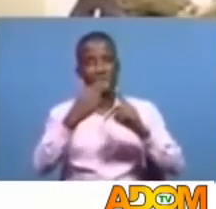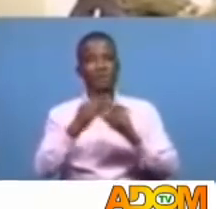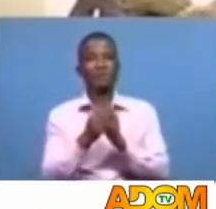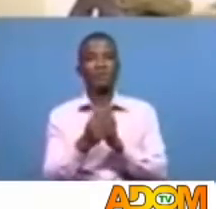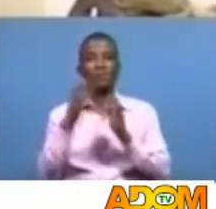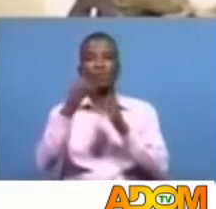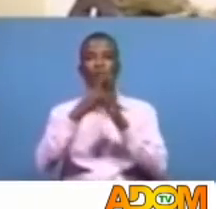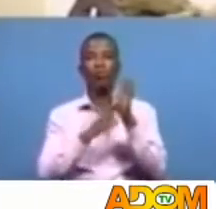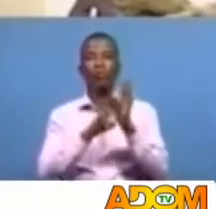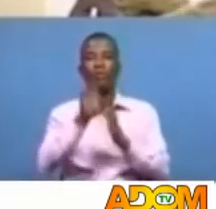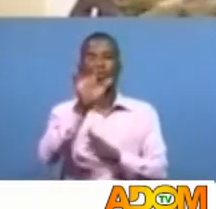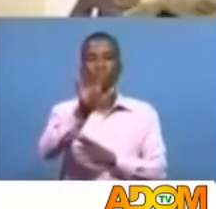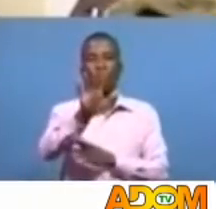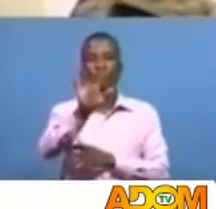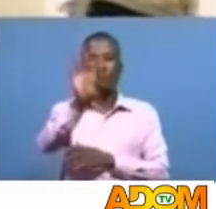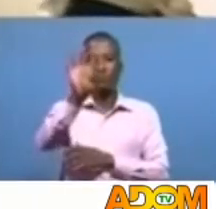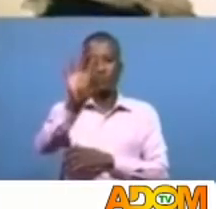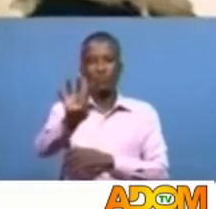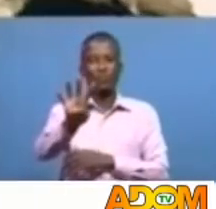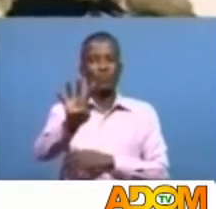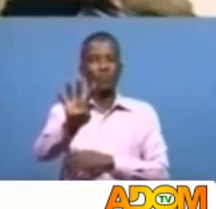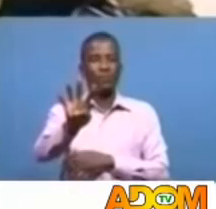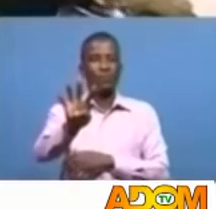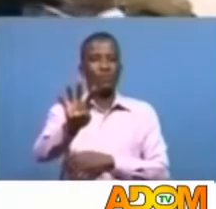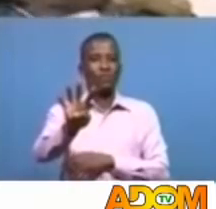Rule 54.